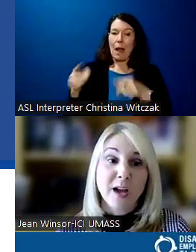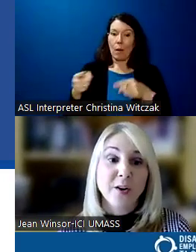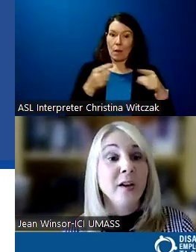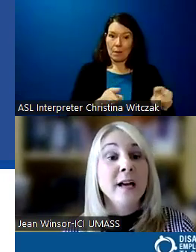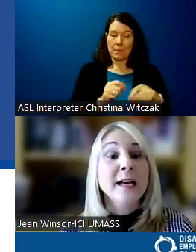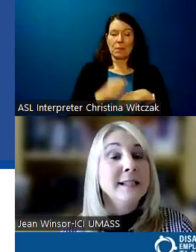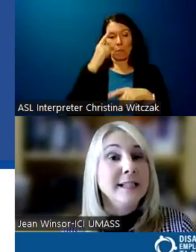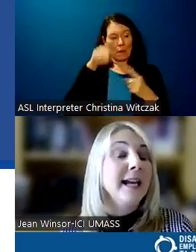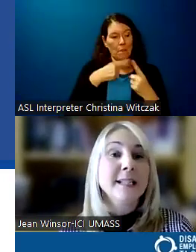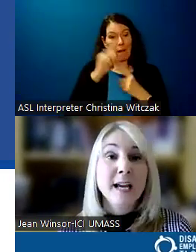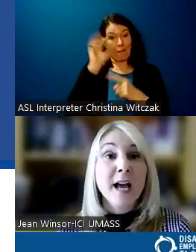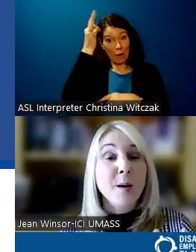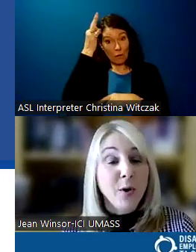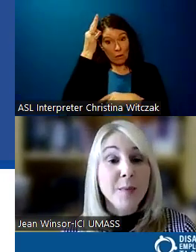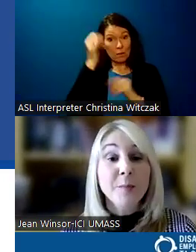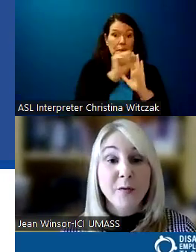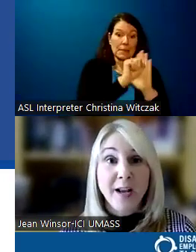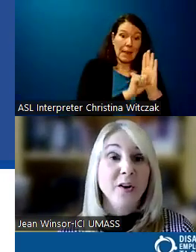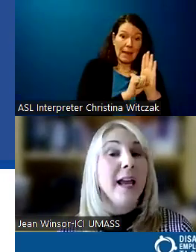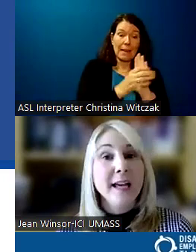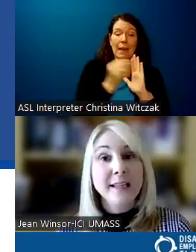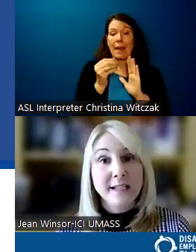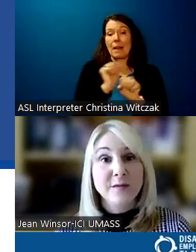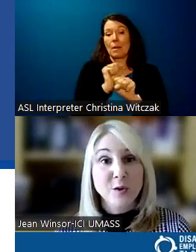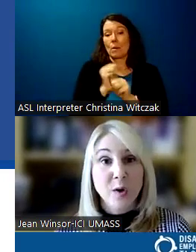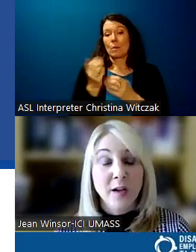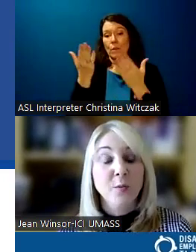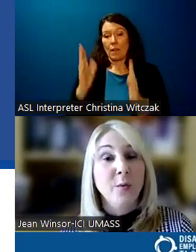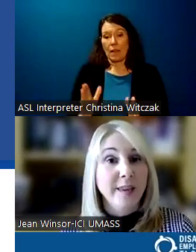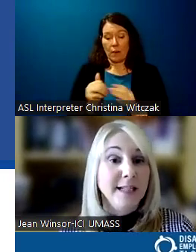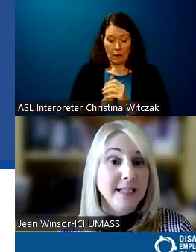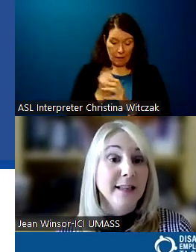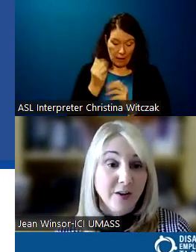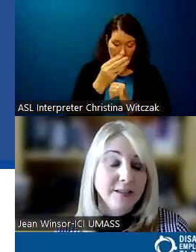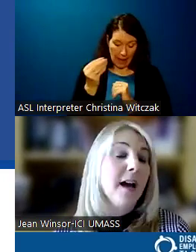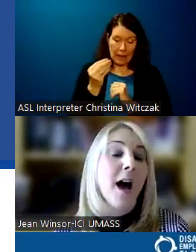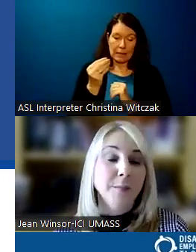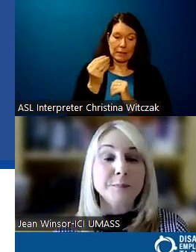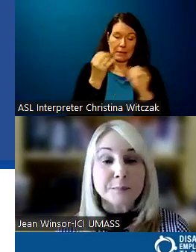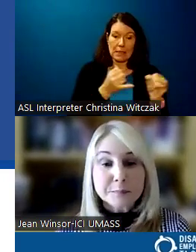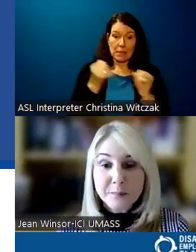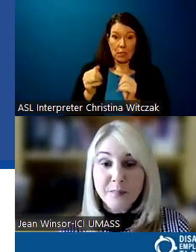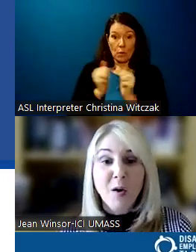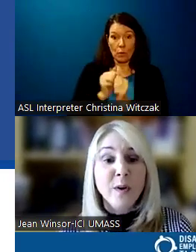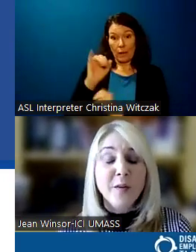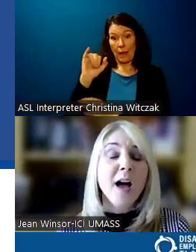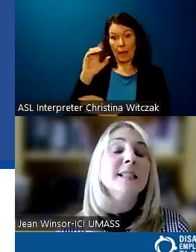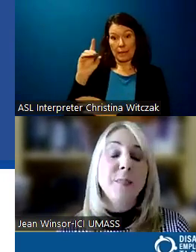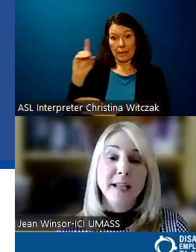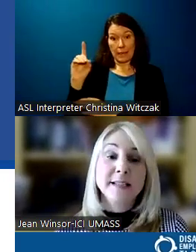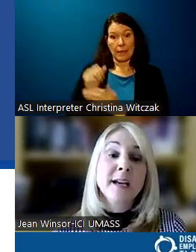both the federal, state, employment provider and the individual with IDD levels.